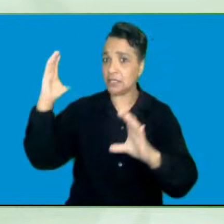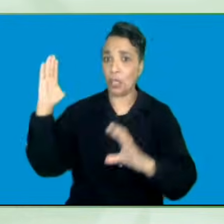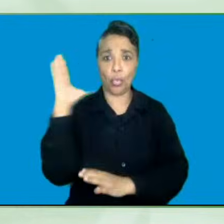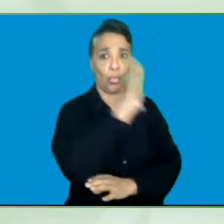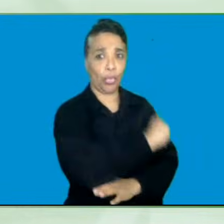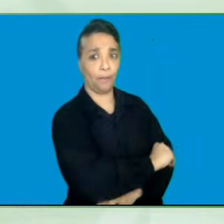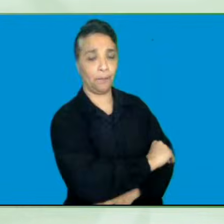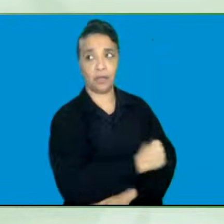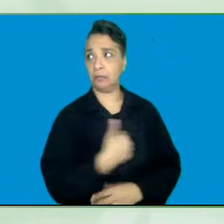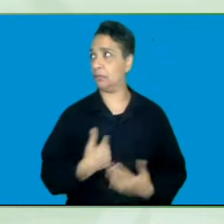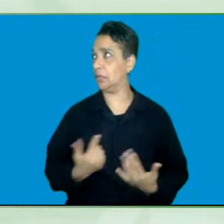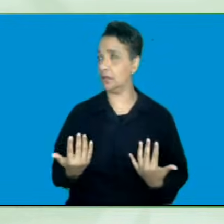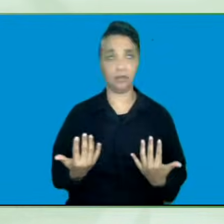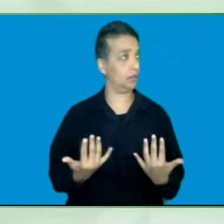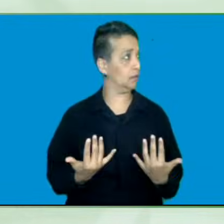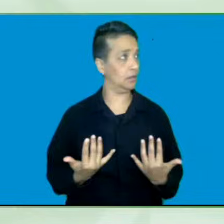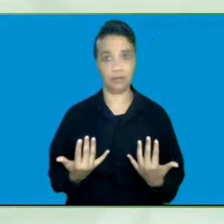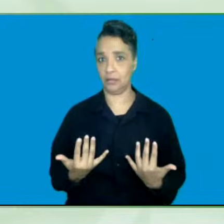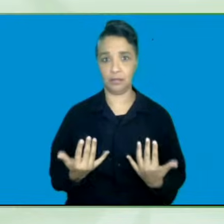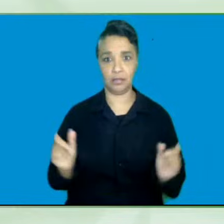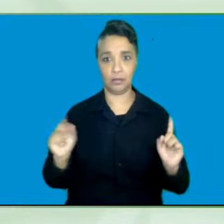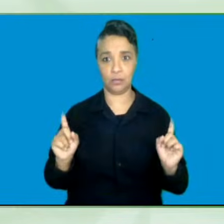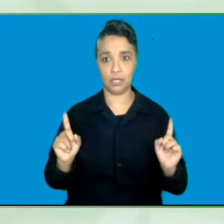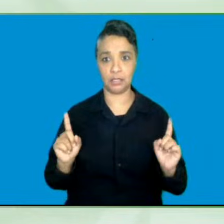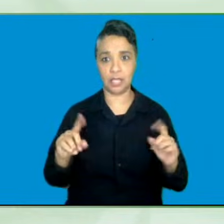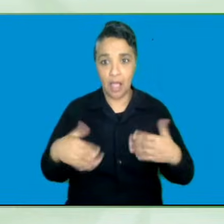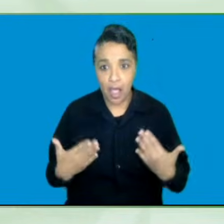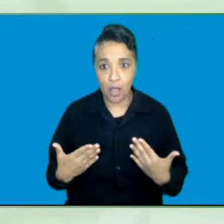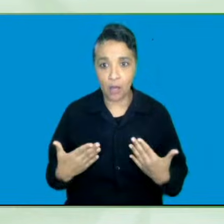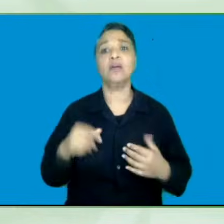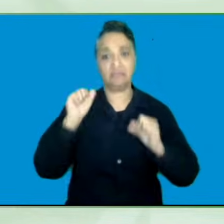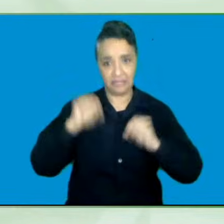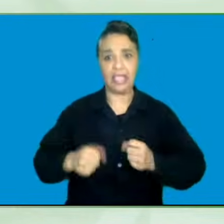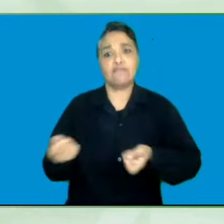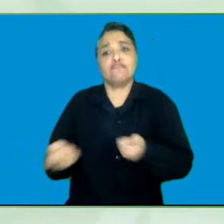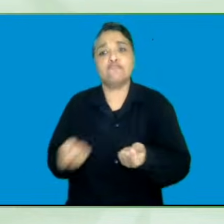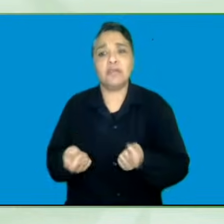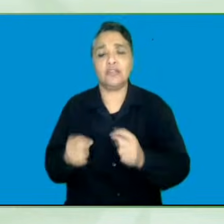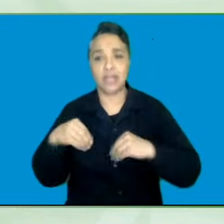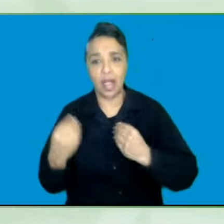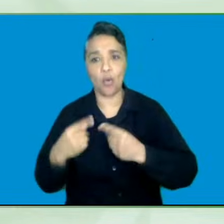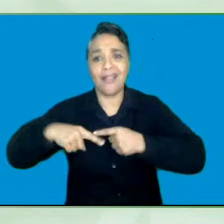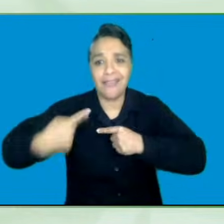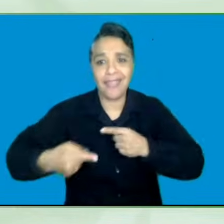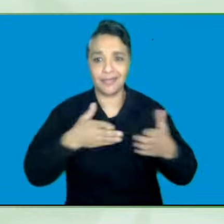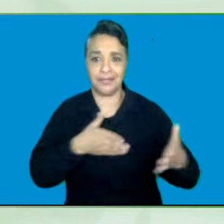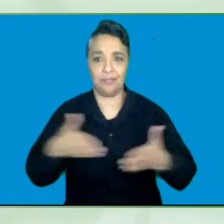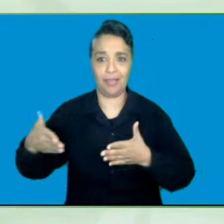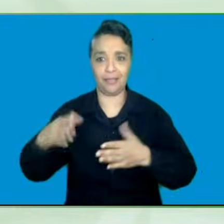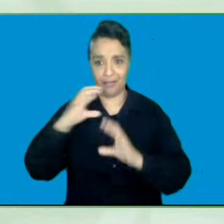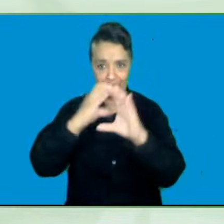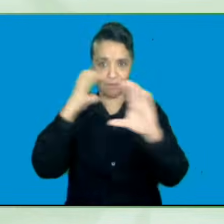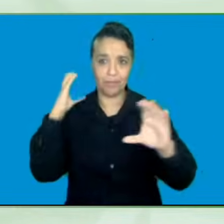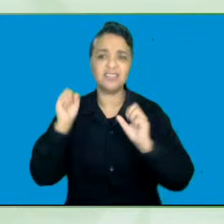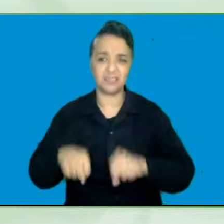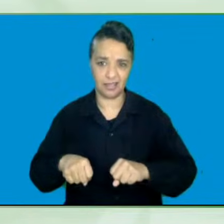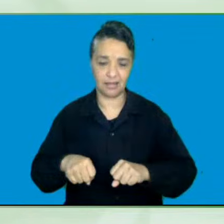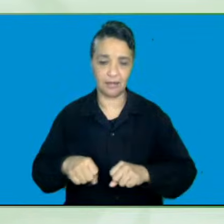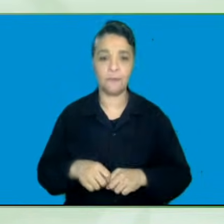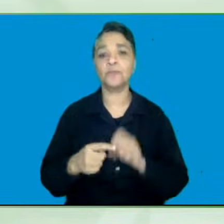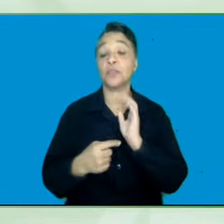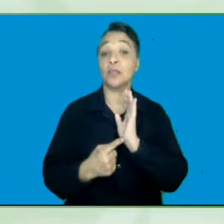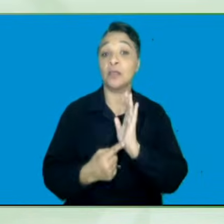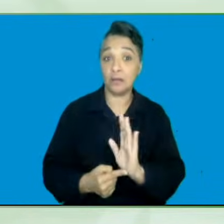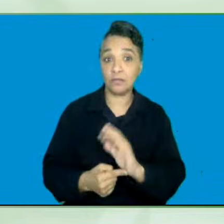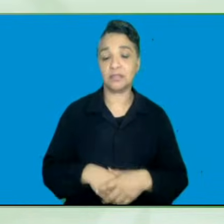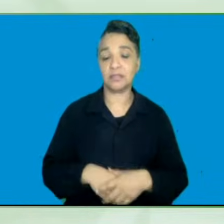your work placement. And I mean, in terms of talking about the potential that's maybe not there